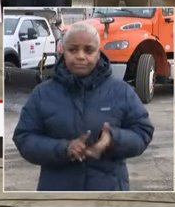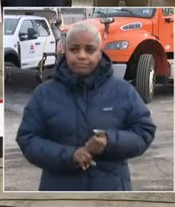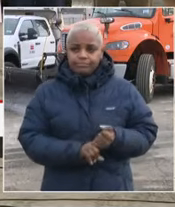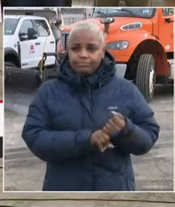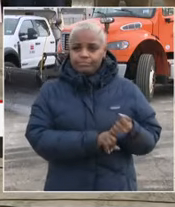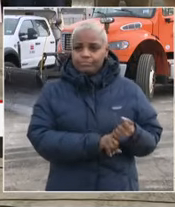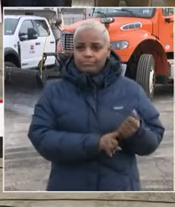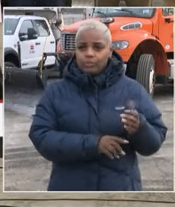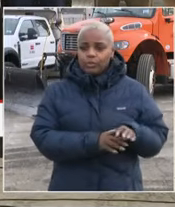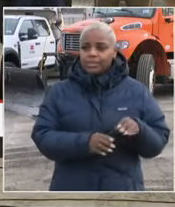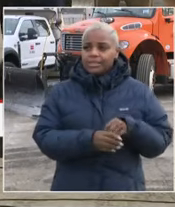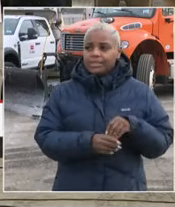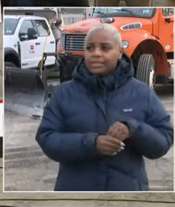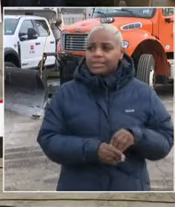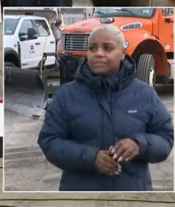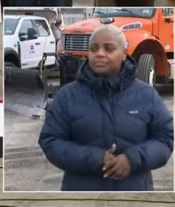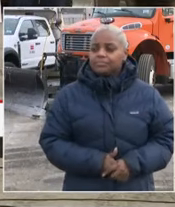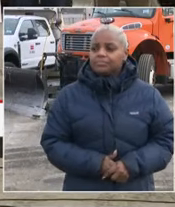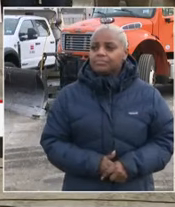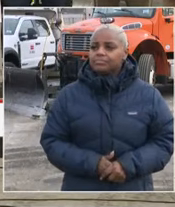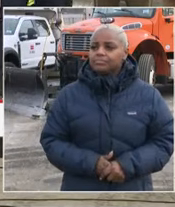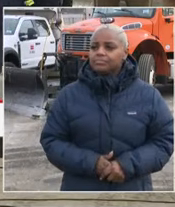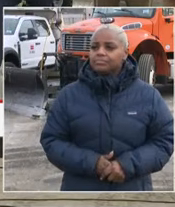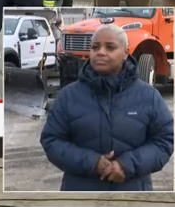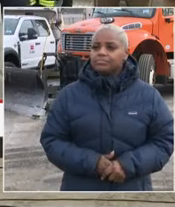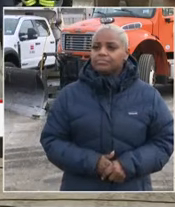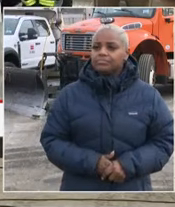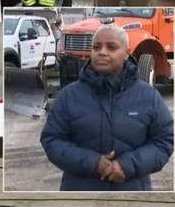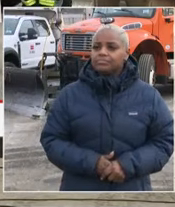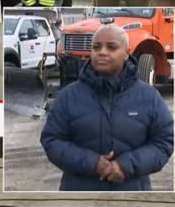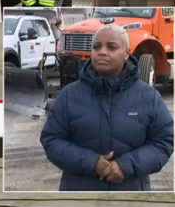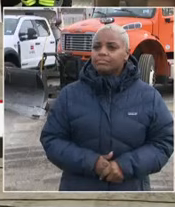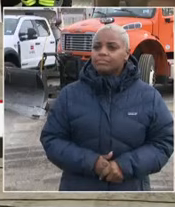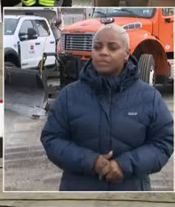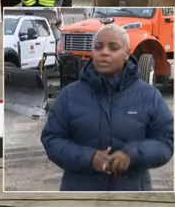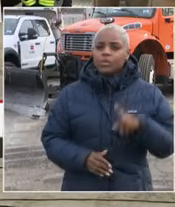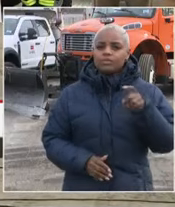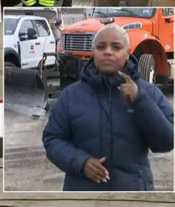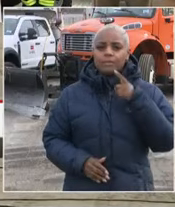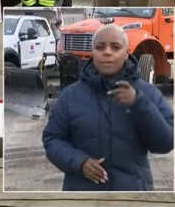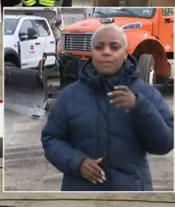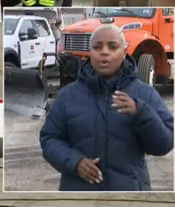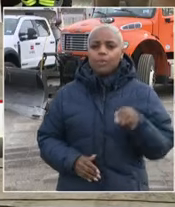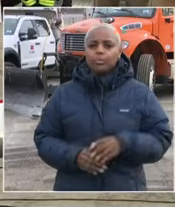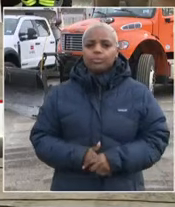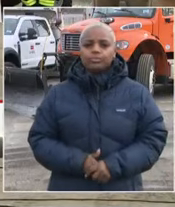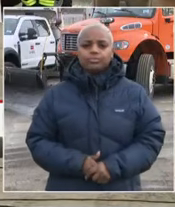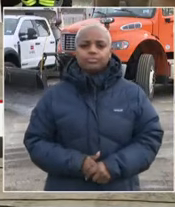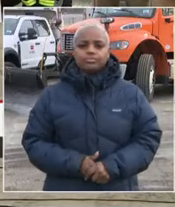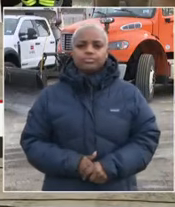Yeah, got a message or a question for Pepco, I guess. You see, especially